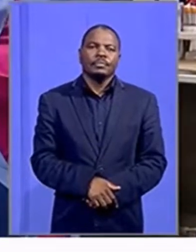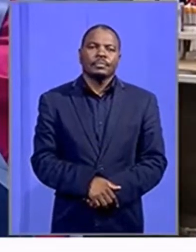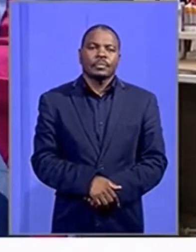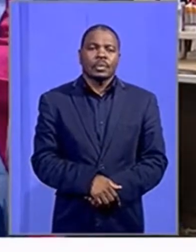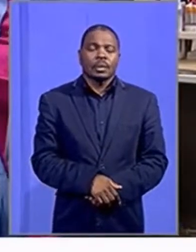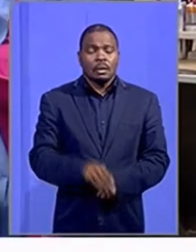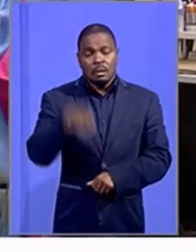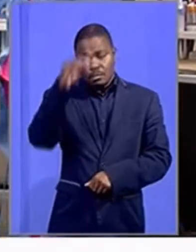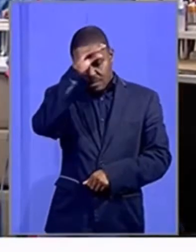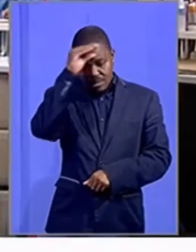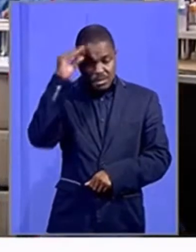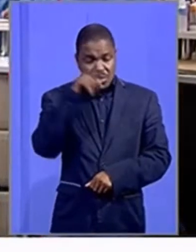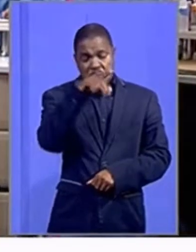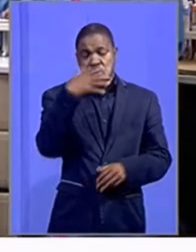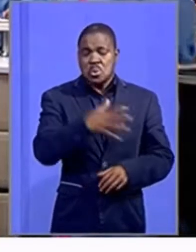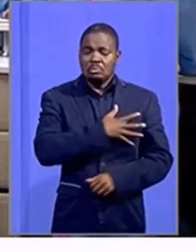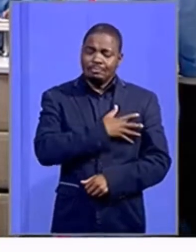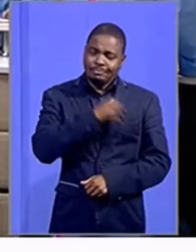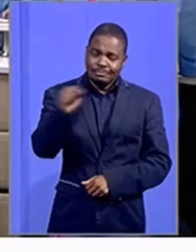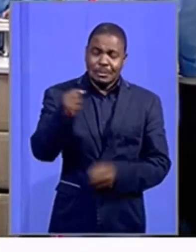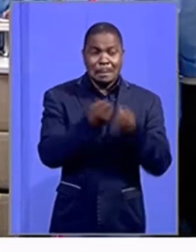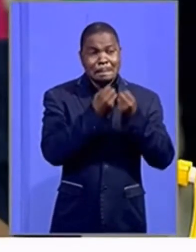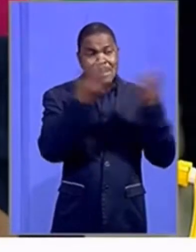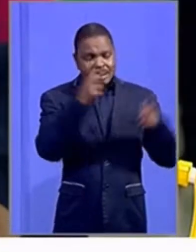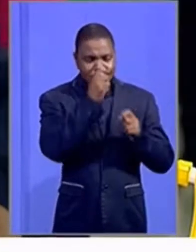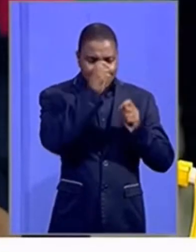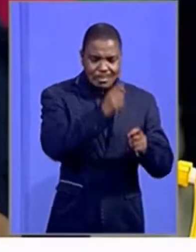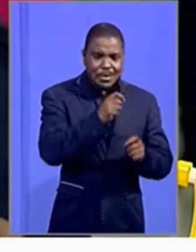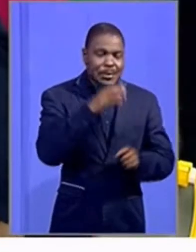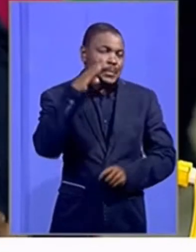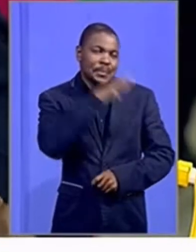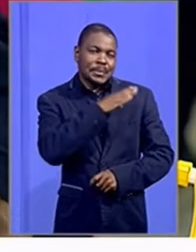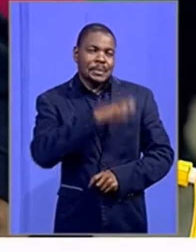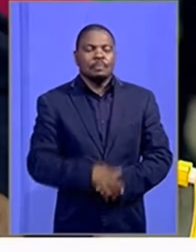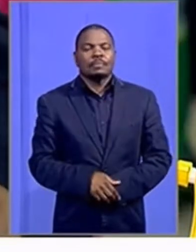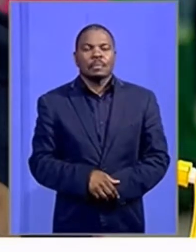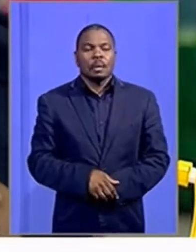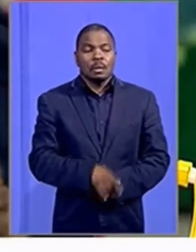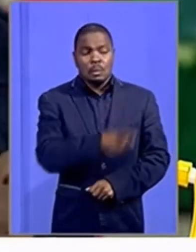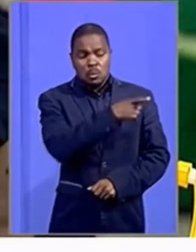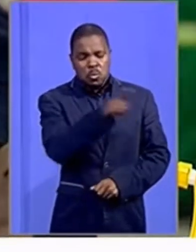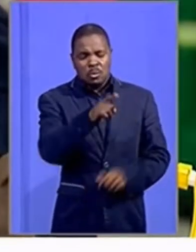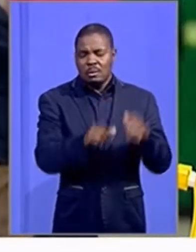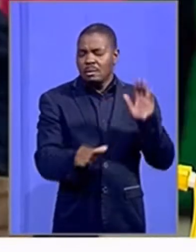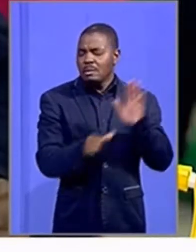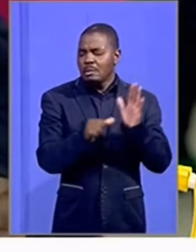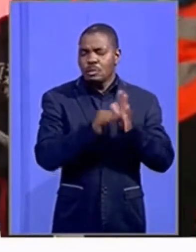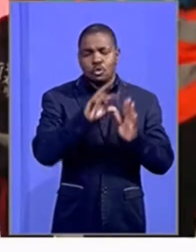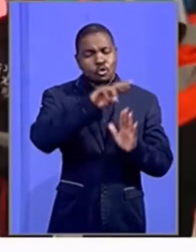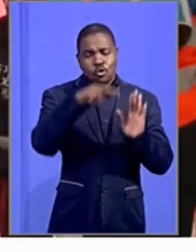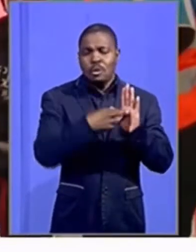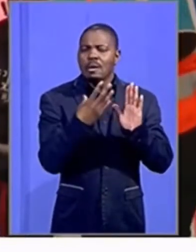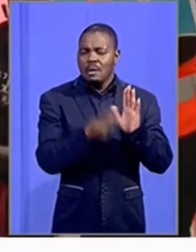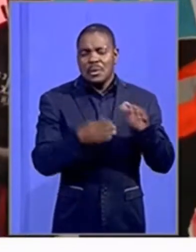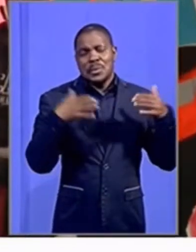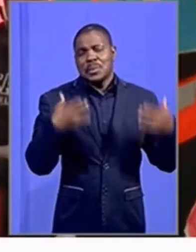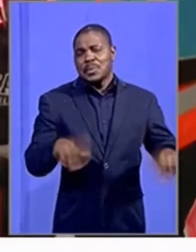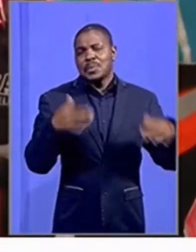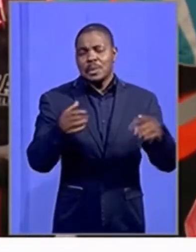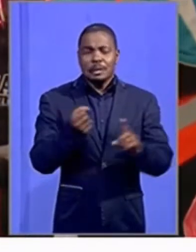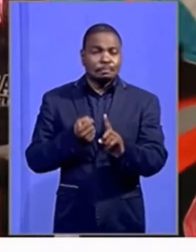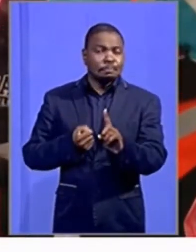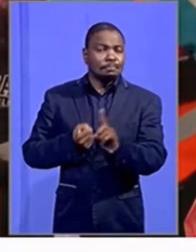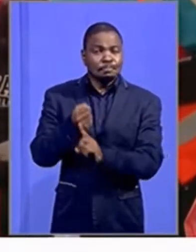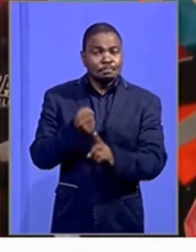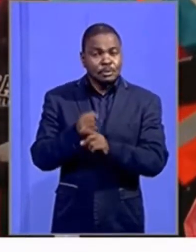Baoki ke ba bangwe ba bagale ba ba sa fiwe go tlotla e ba swanetsego. Ba gata tema e bohlokwa jo bo senang tekanyo ntweng kgatlhanong